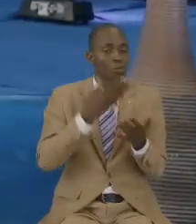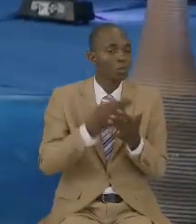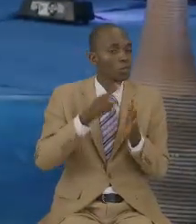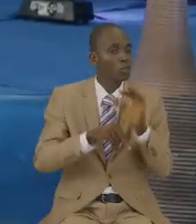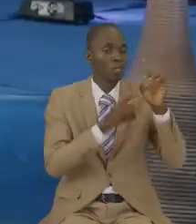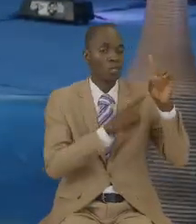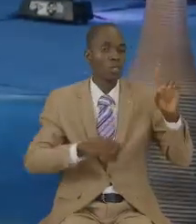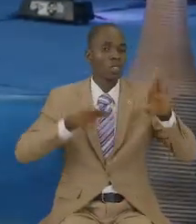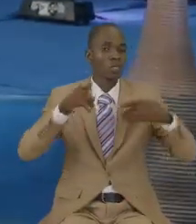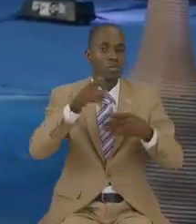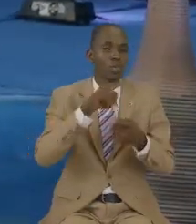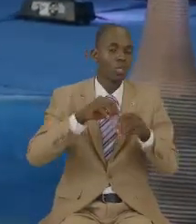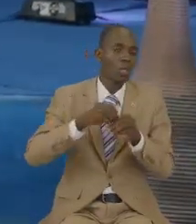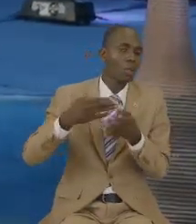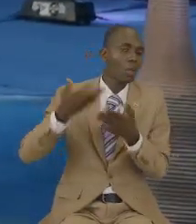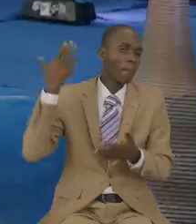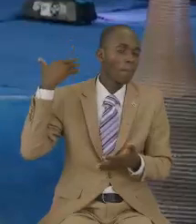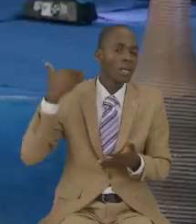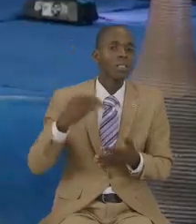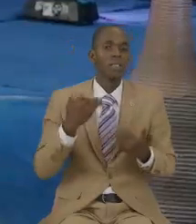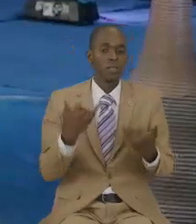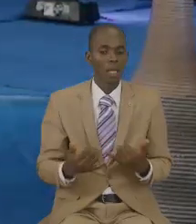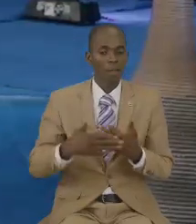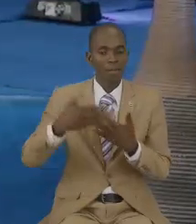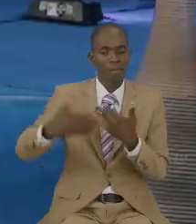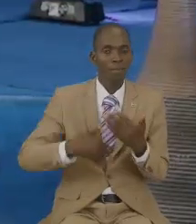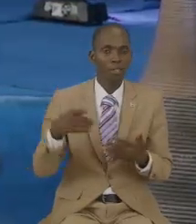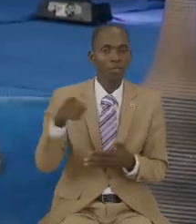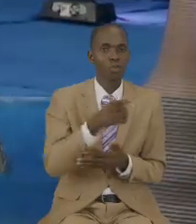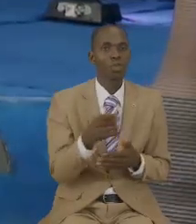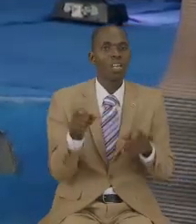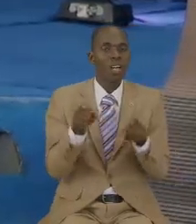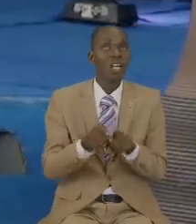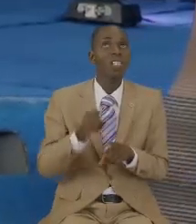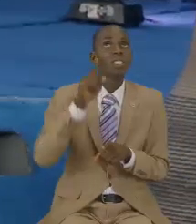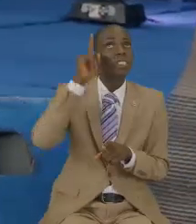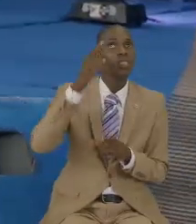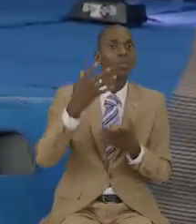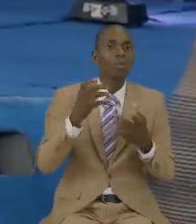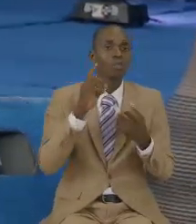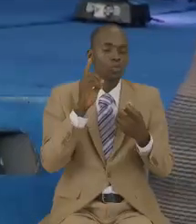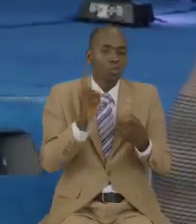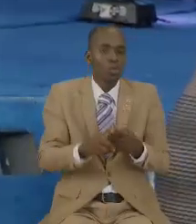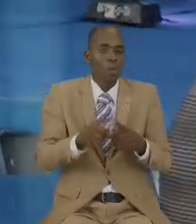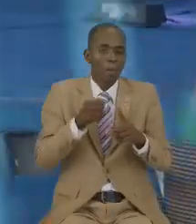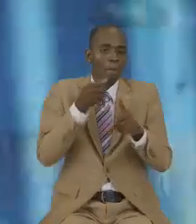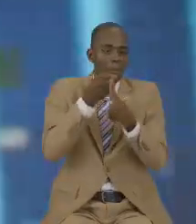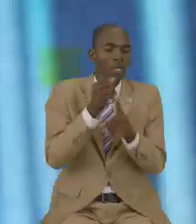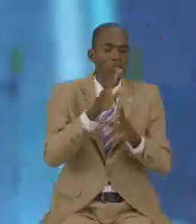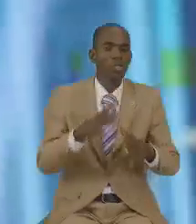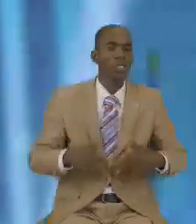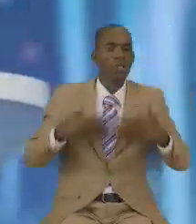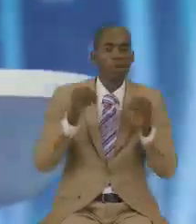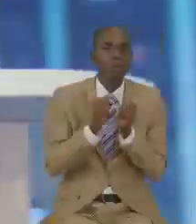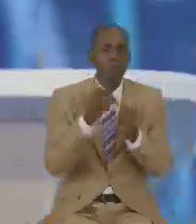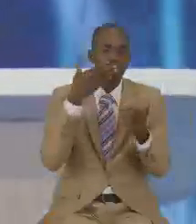the past now invites you, and he wants to impact your life with goodness more